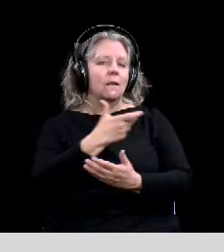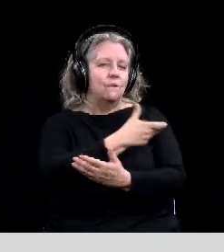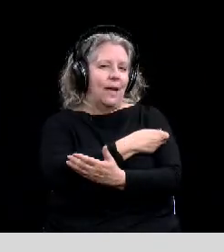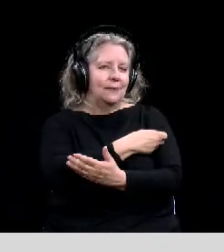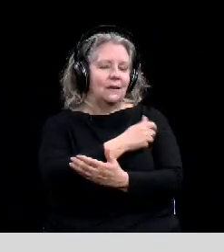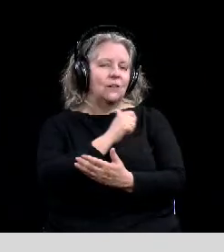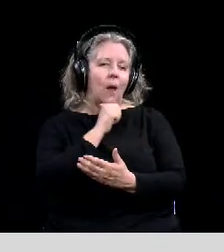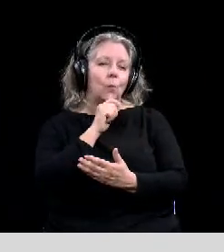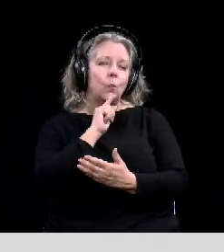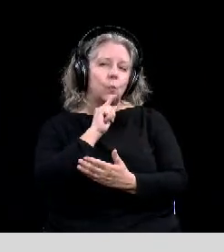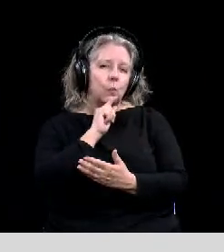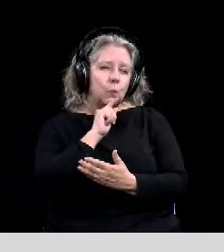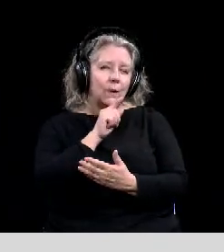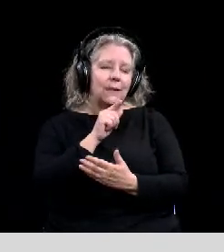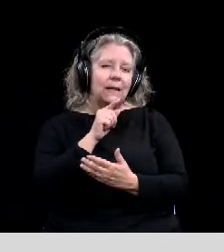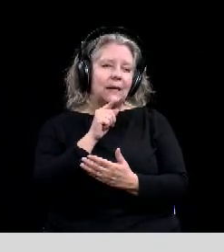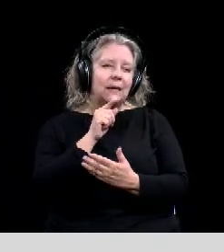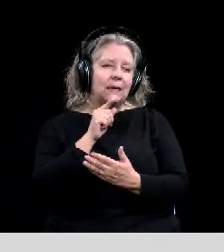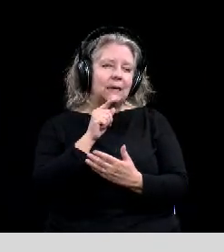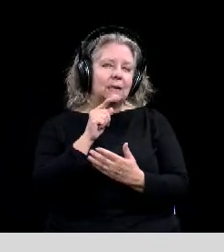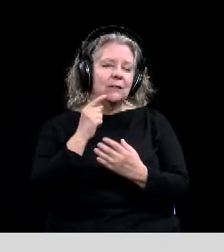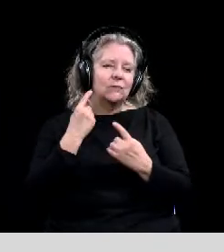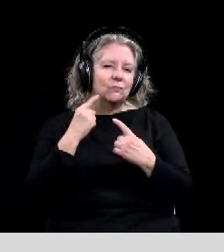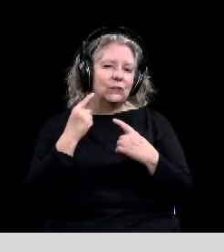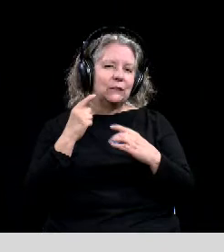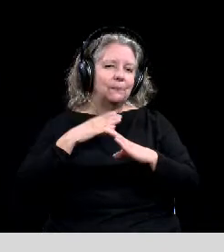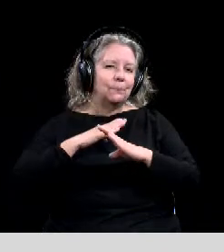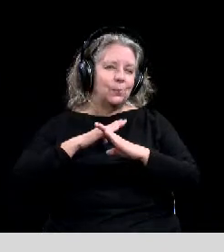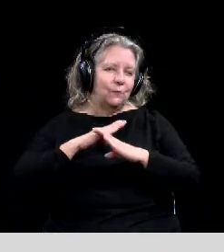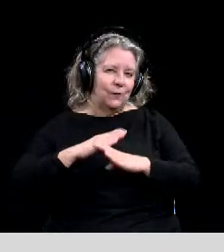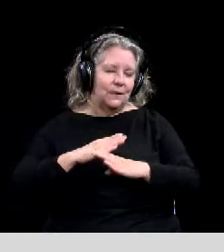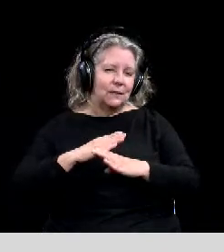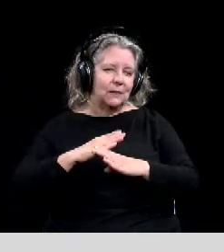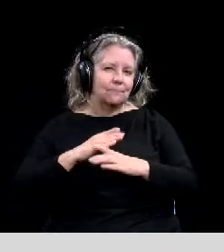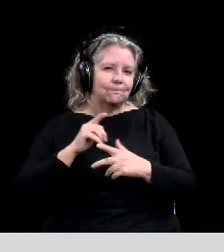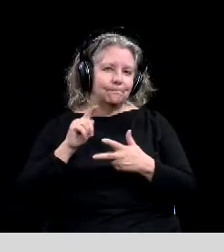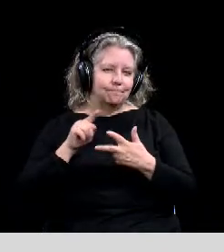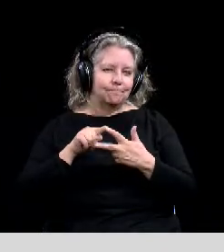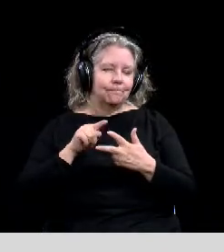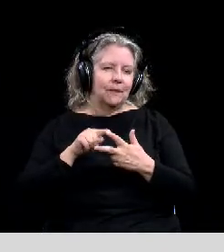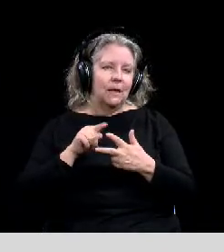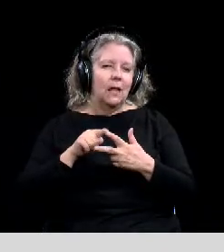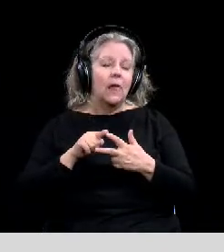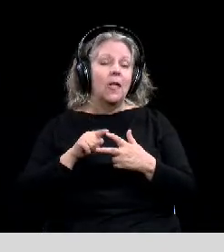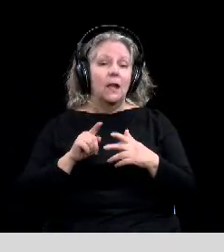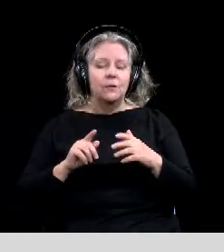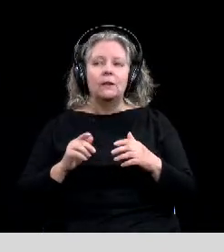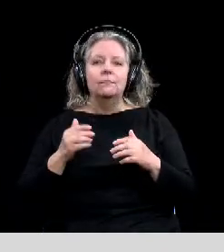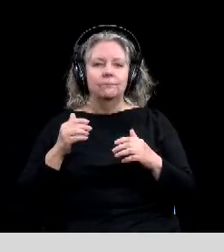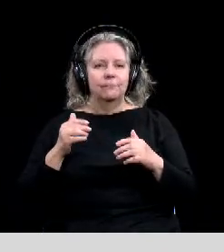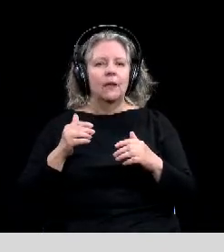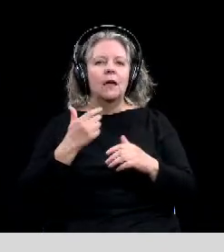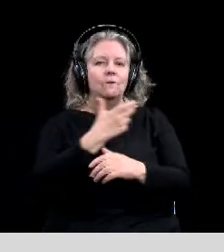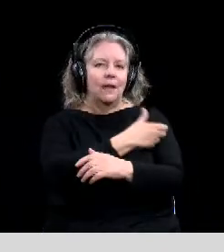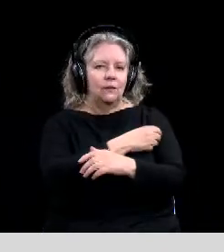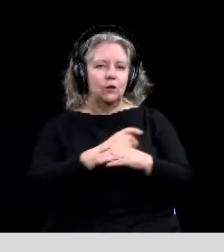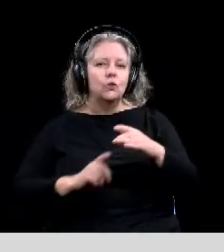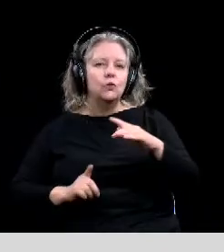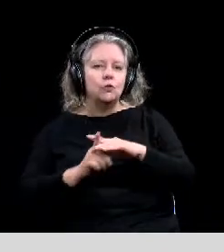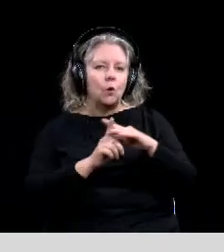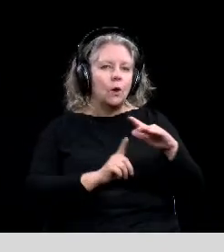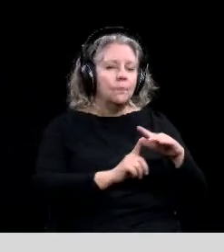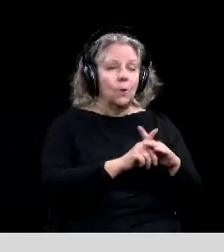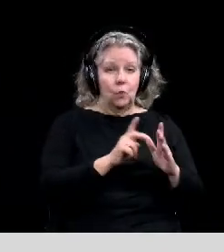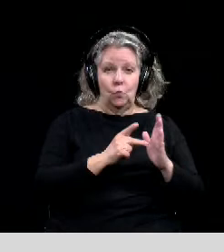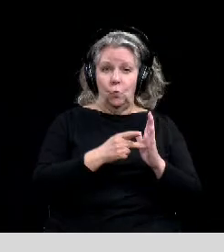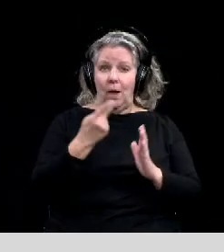appeared in two states. There have been 3 cases in the United States. But to be clear, when I